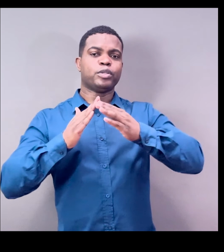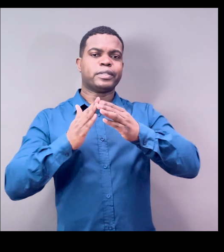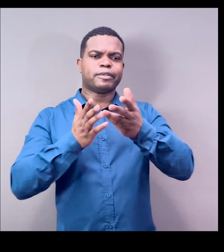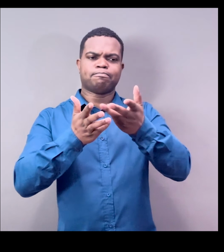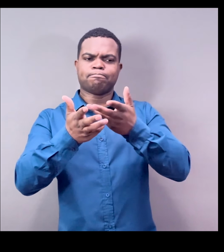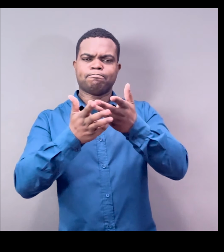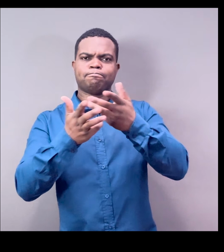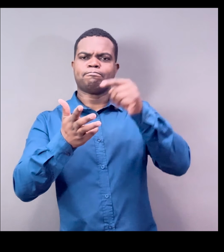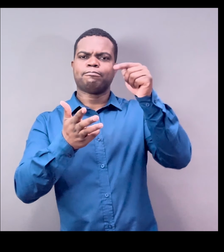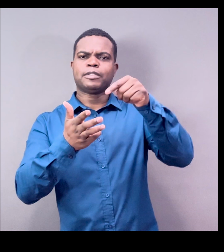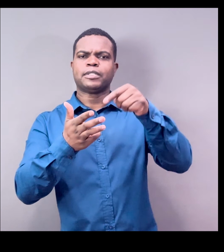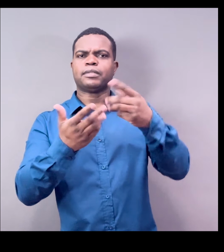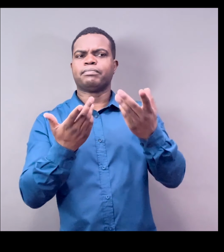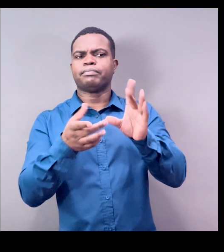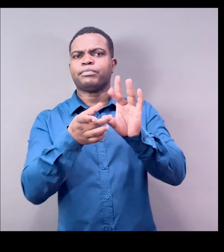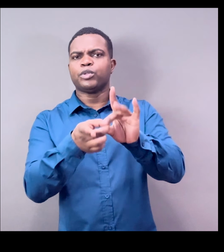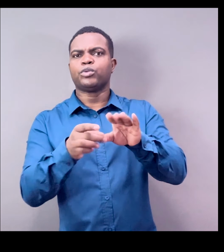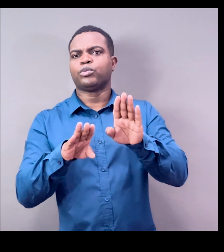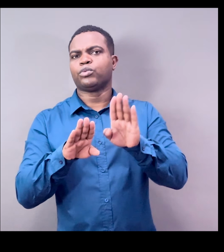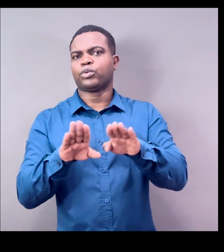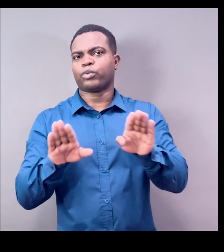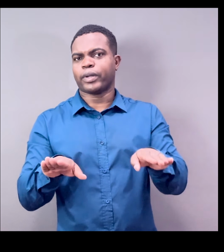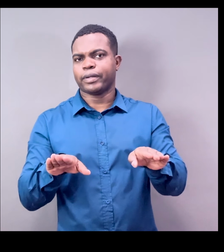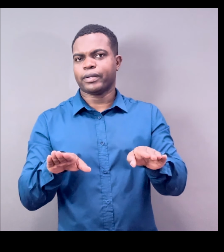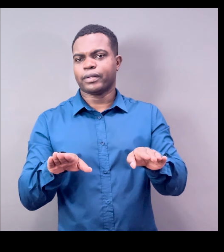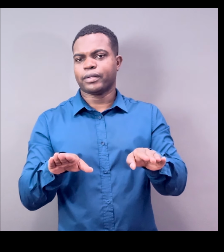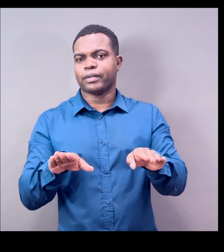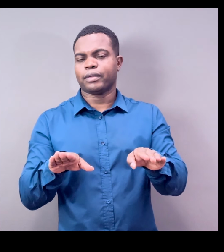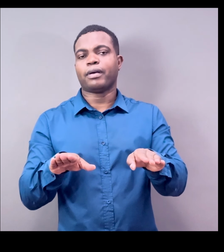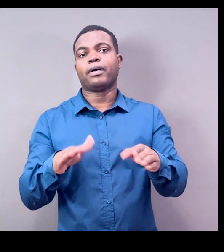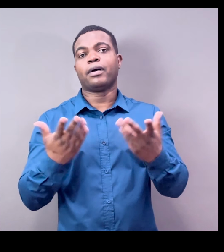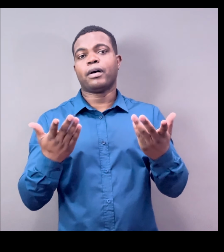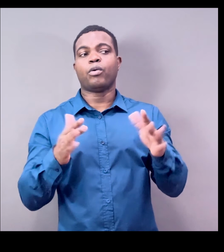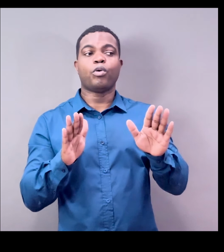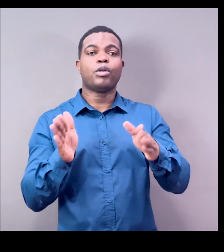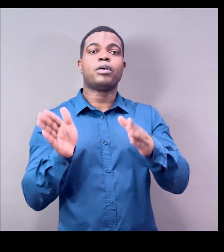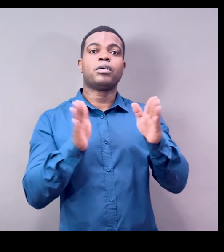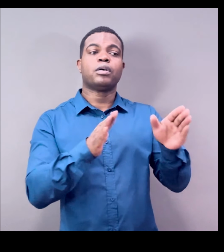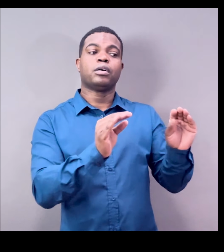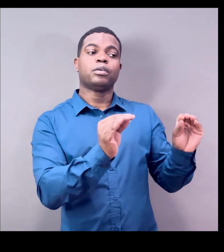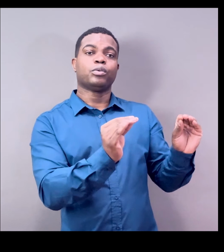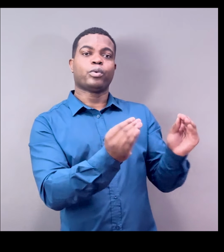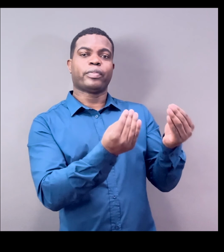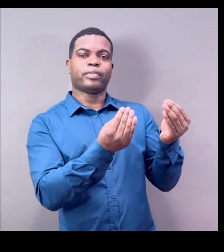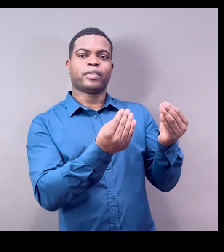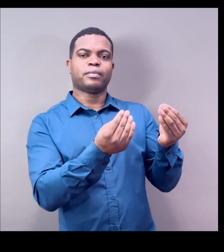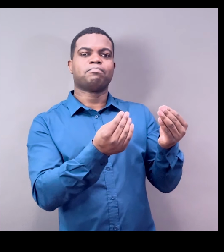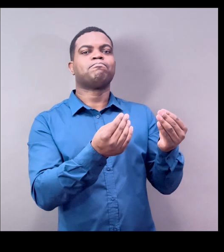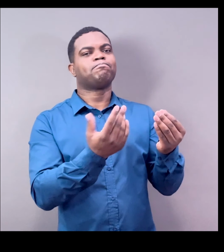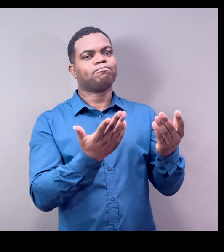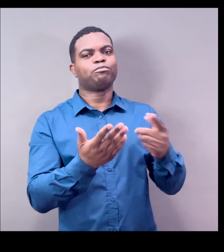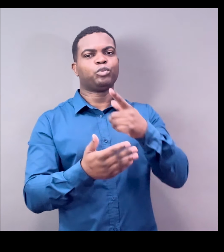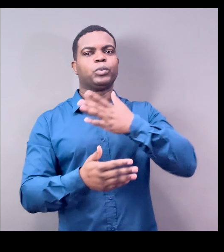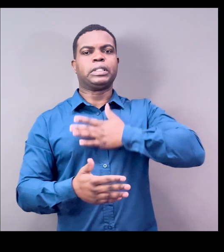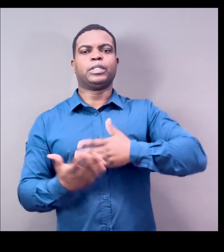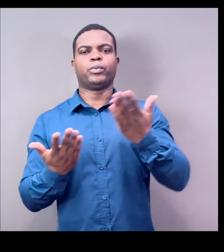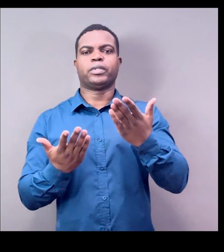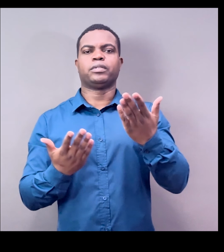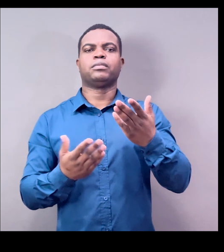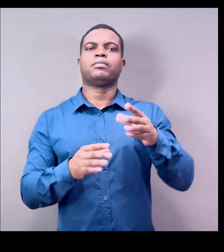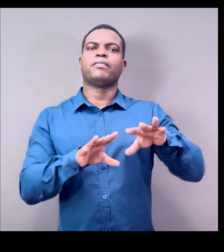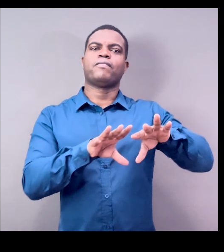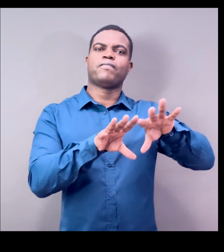about children or young people. These young people, they have